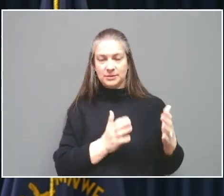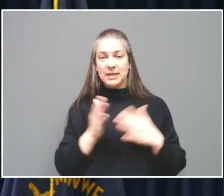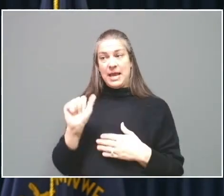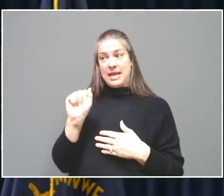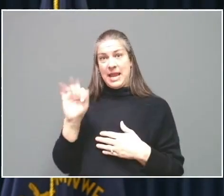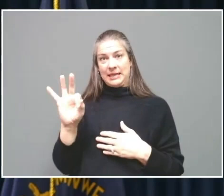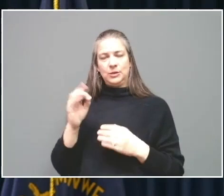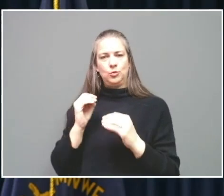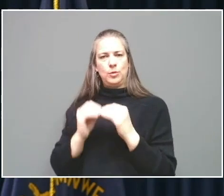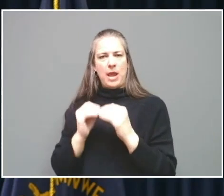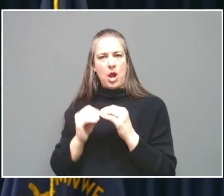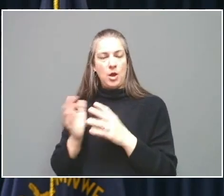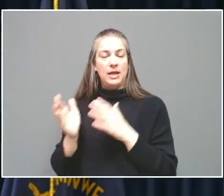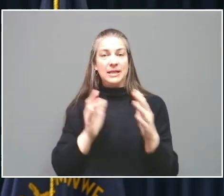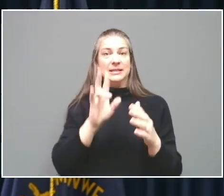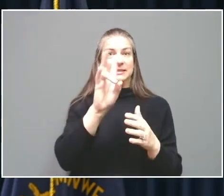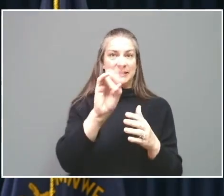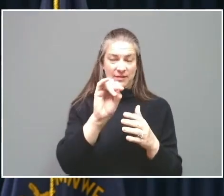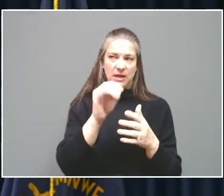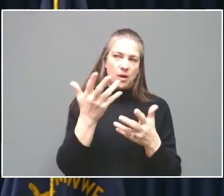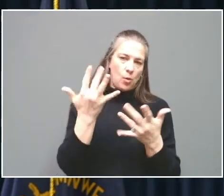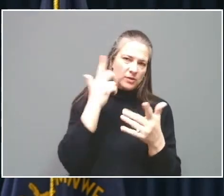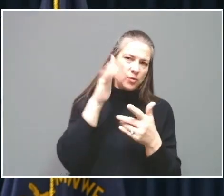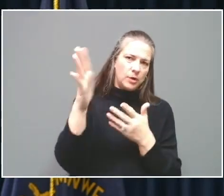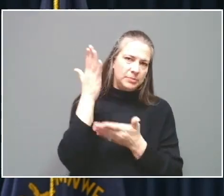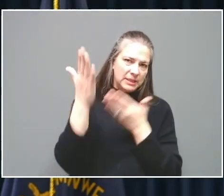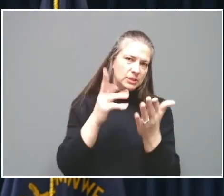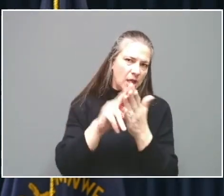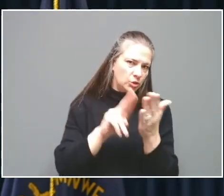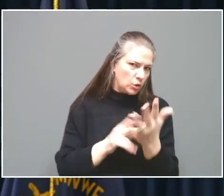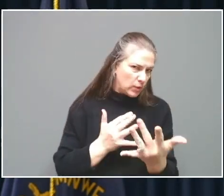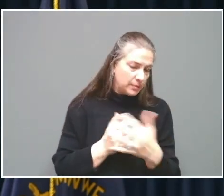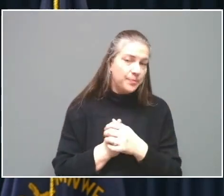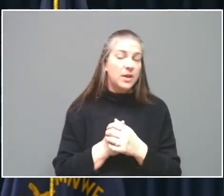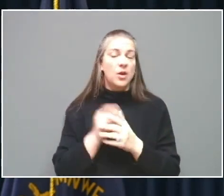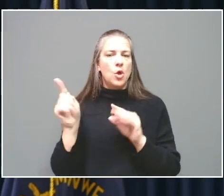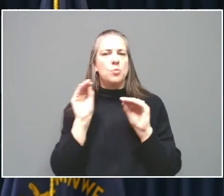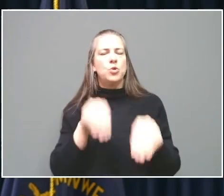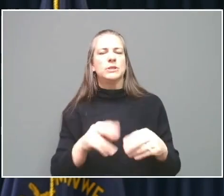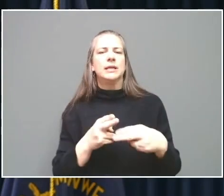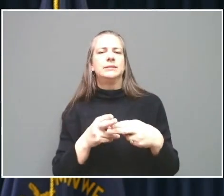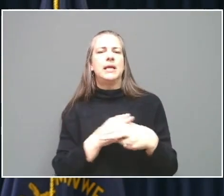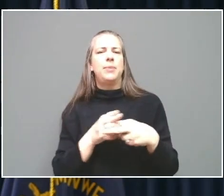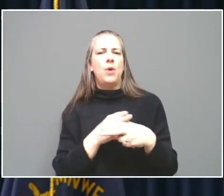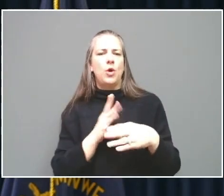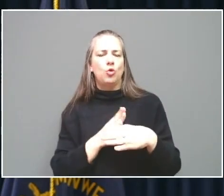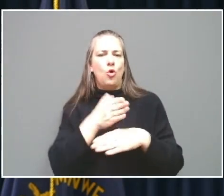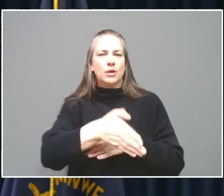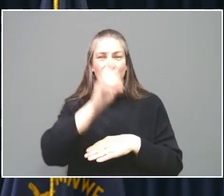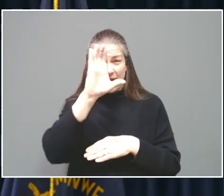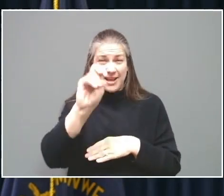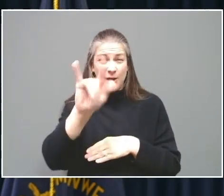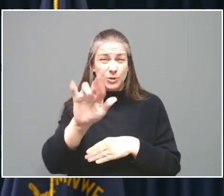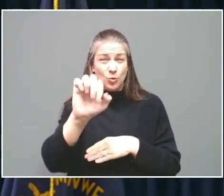put out for bids or contract. Contractors also installed 42 temporary crossings on county roads where a loss of a bridge had